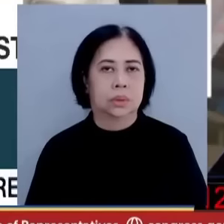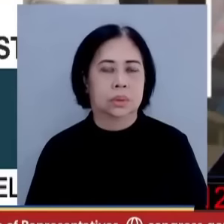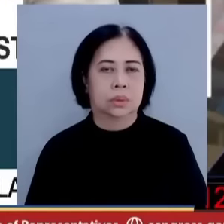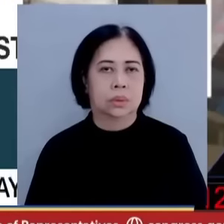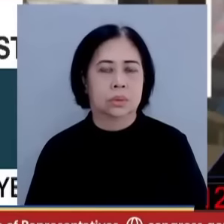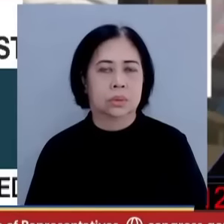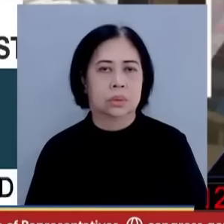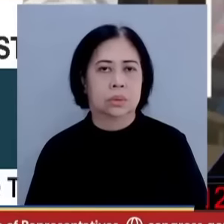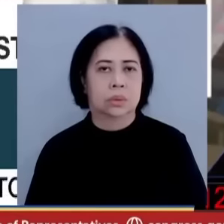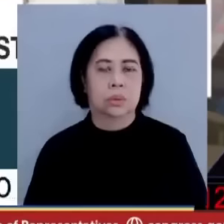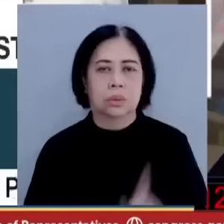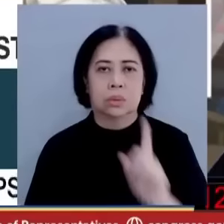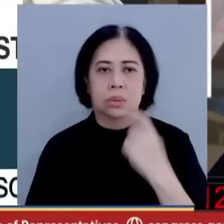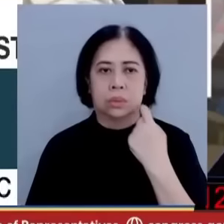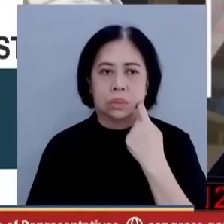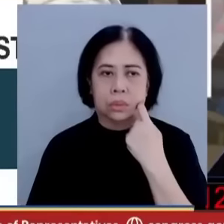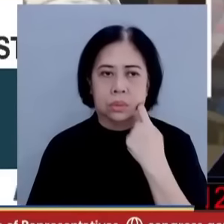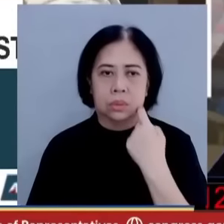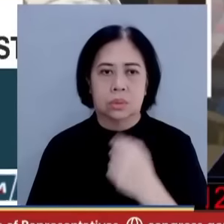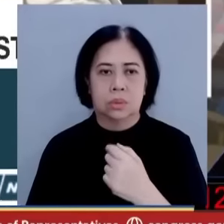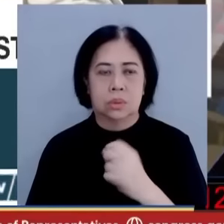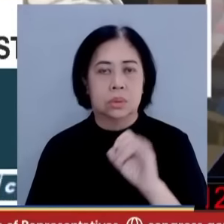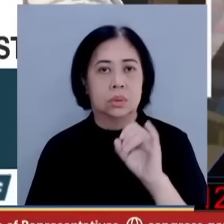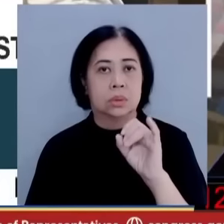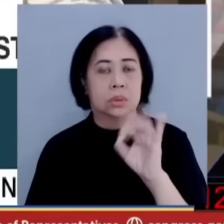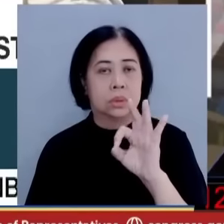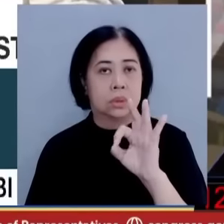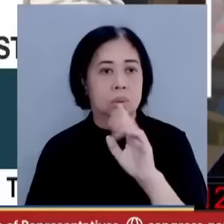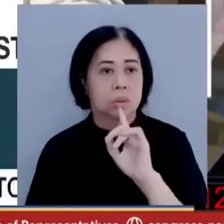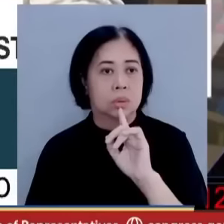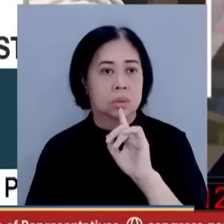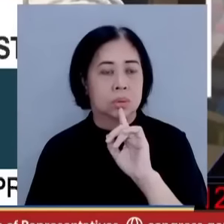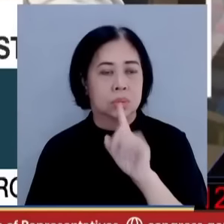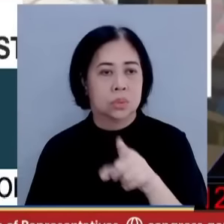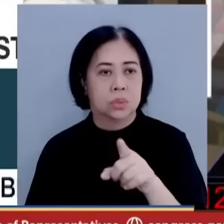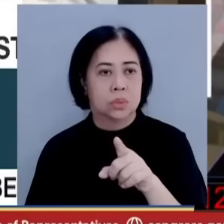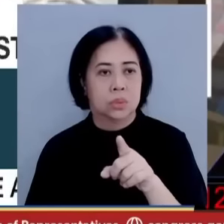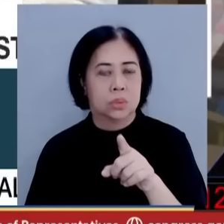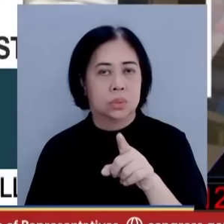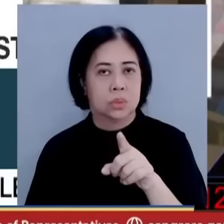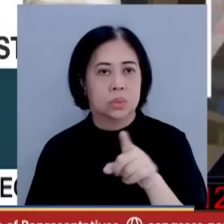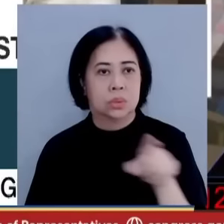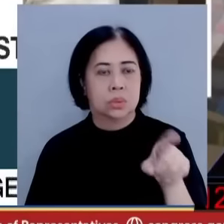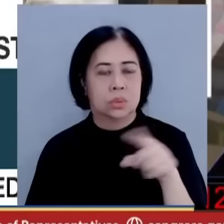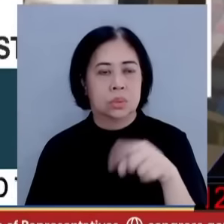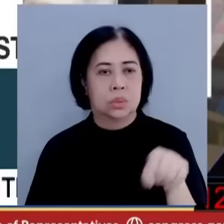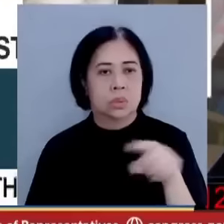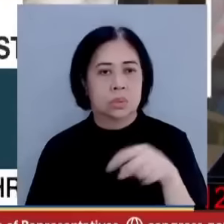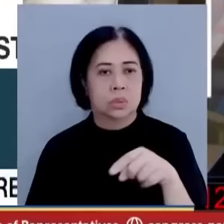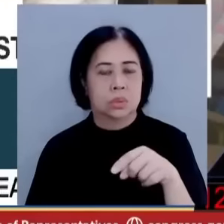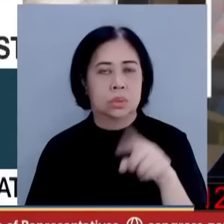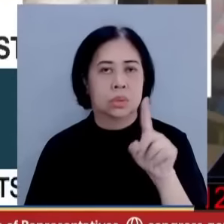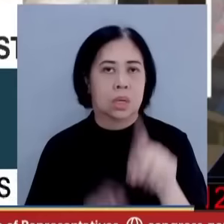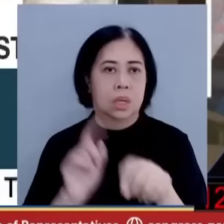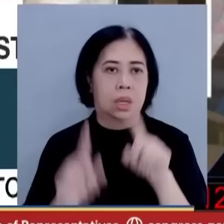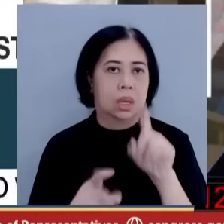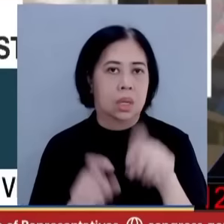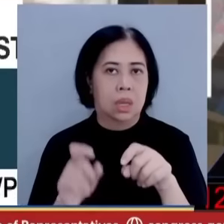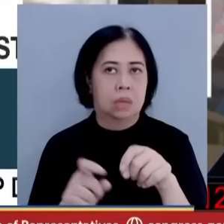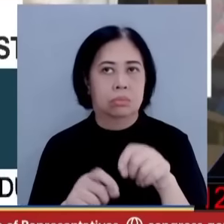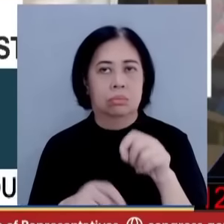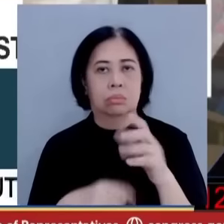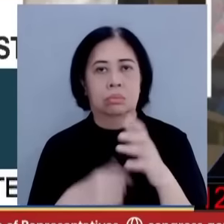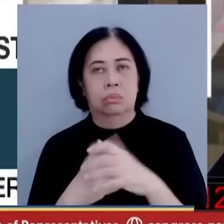far as the vice president is concerned, if really the questions that are being asked or accusations that are